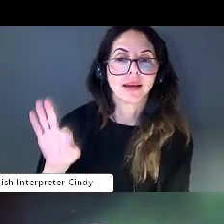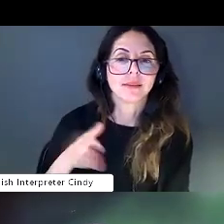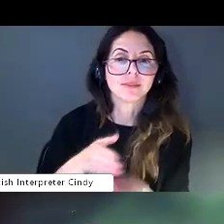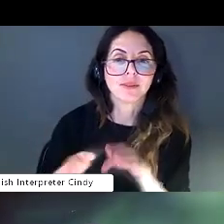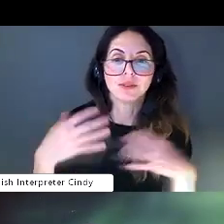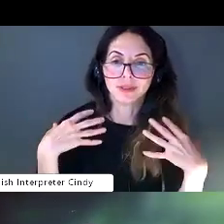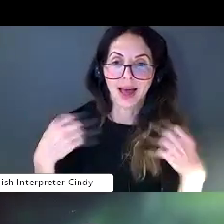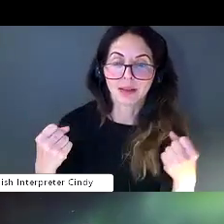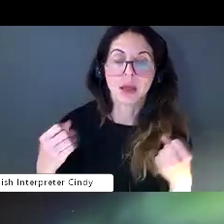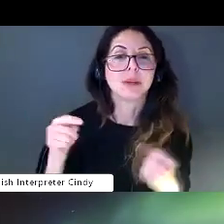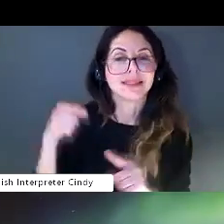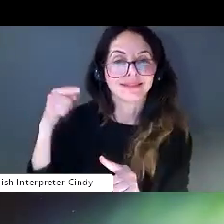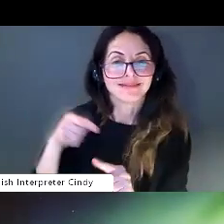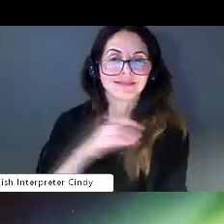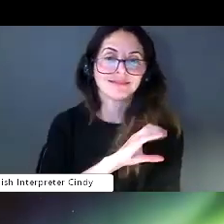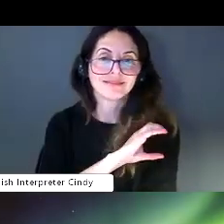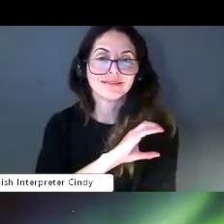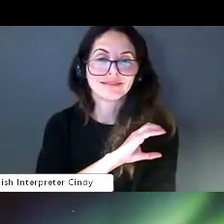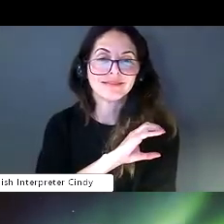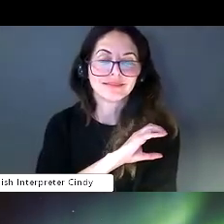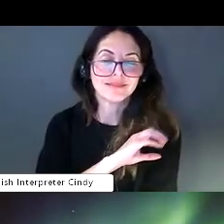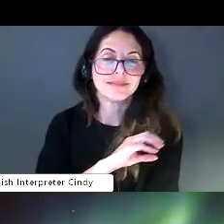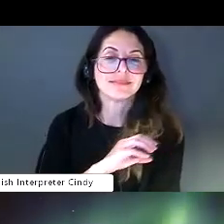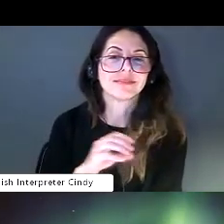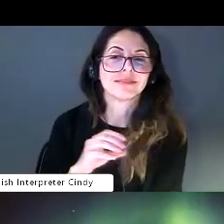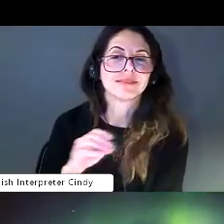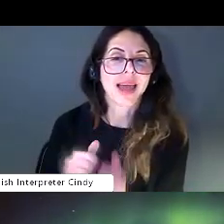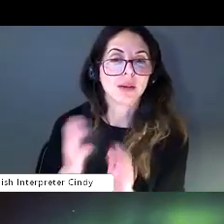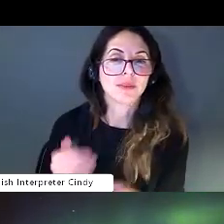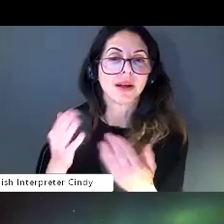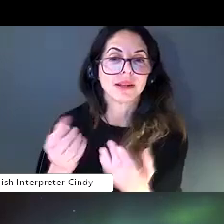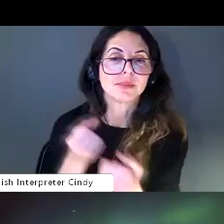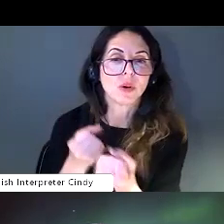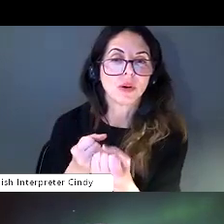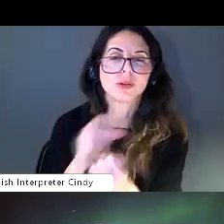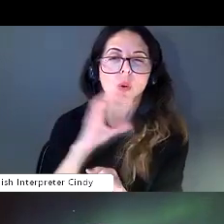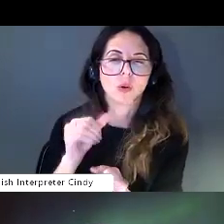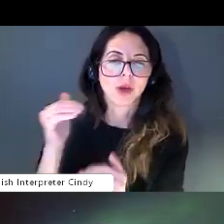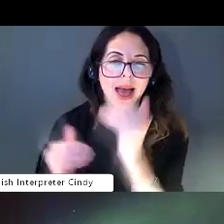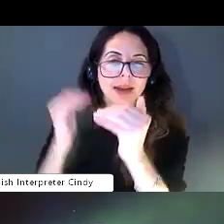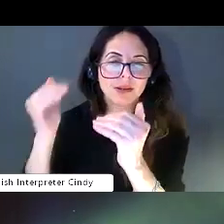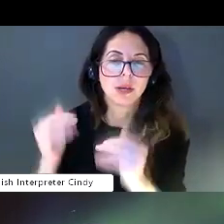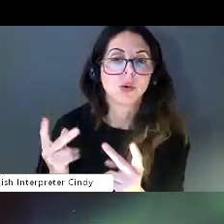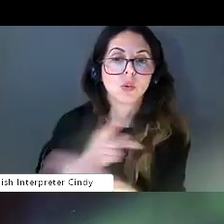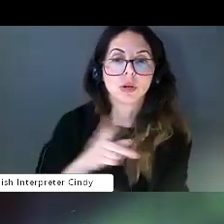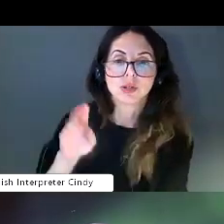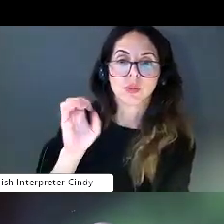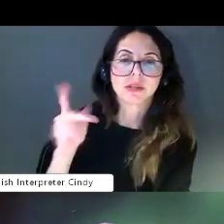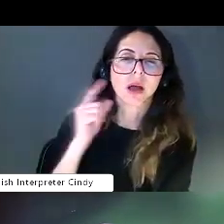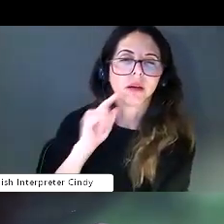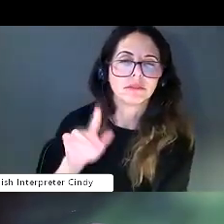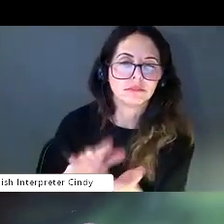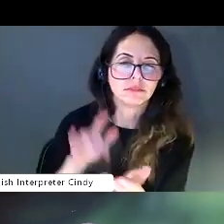and but particularly law enforcement when it comes to providing support to older adults who are most at risk of abuse and